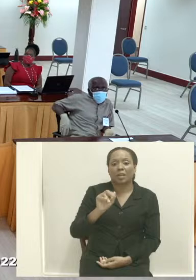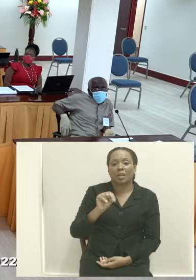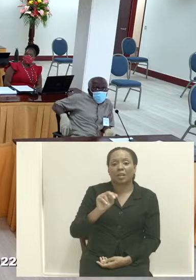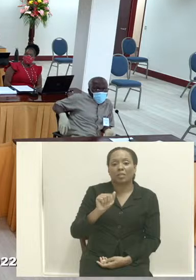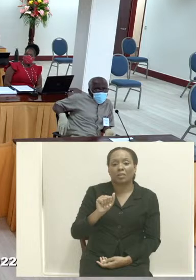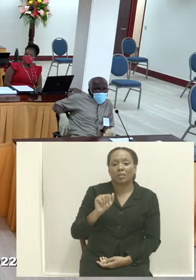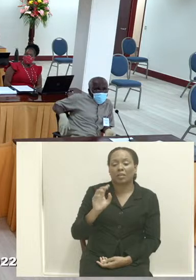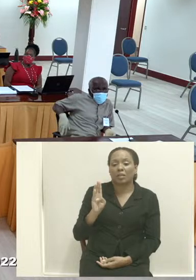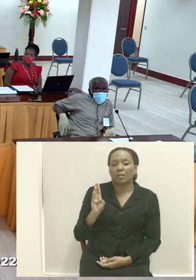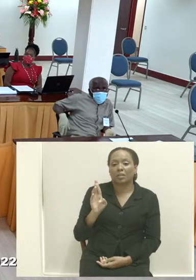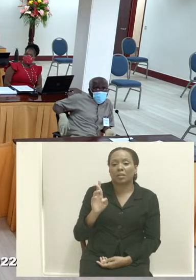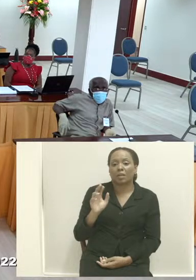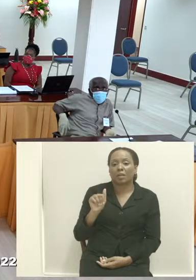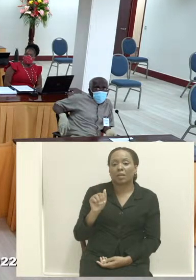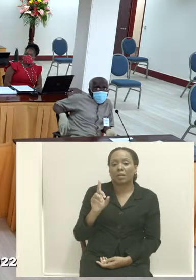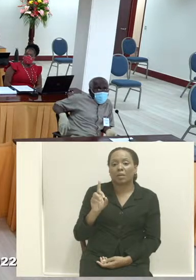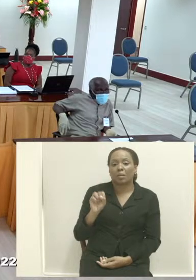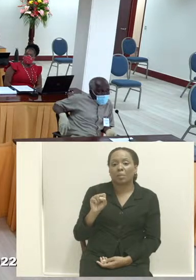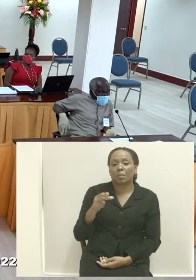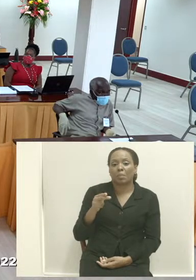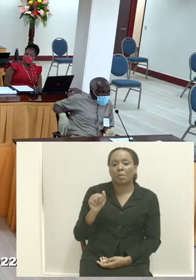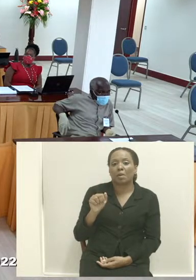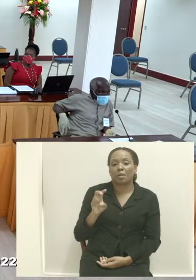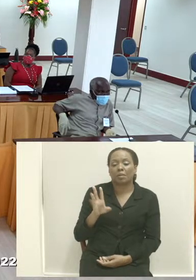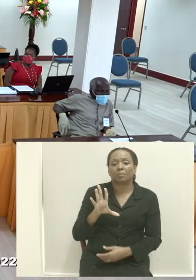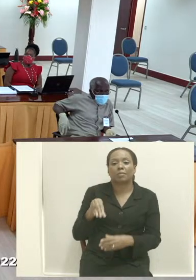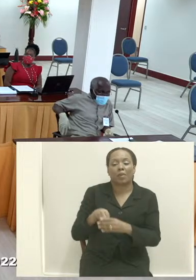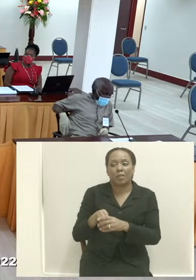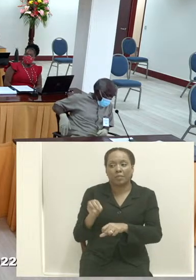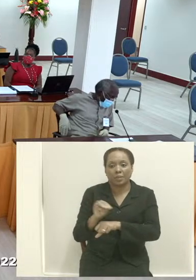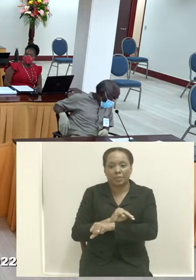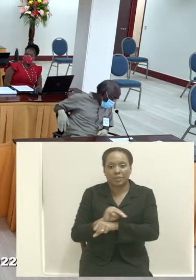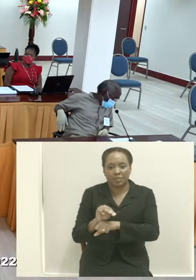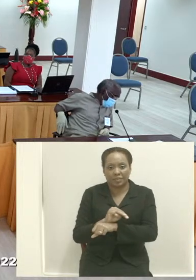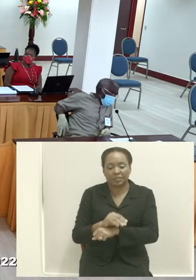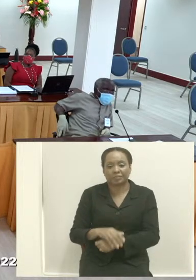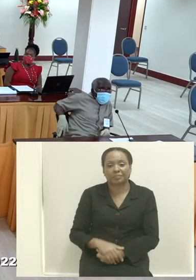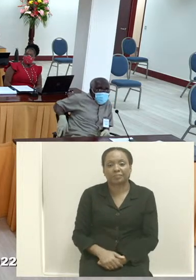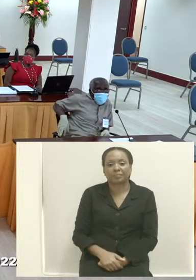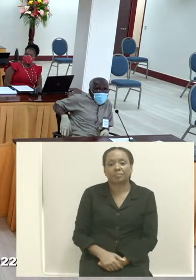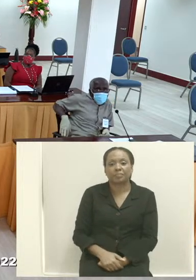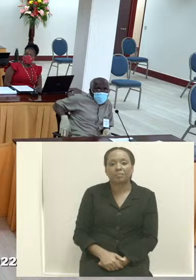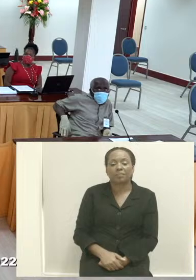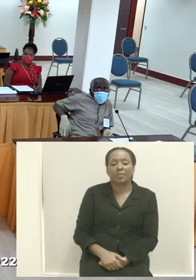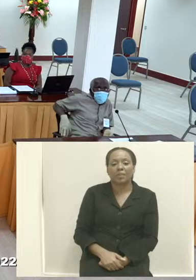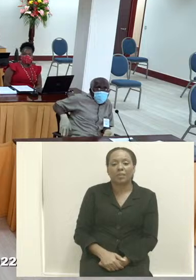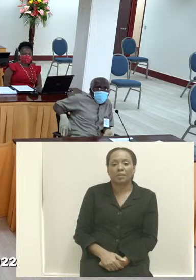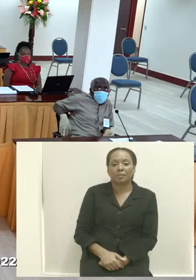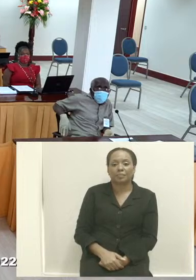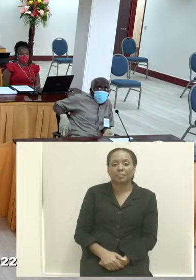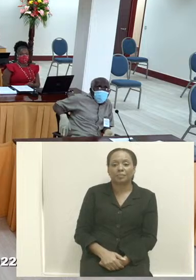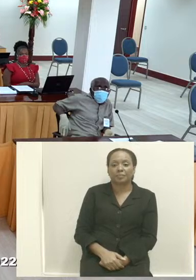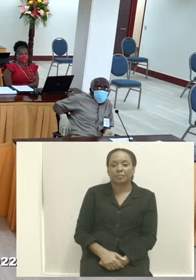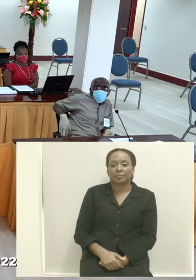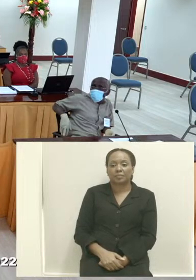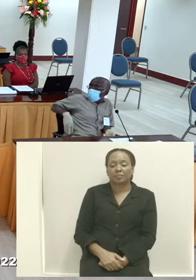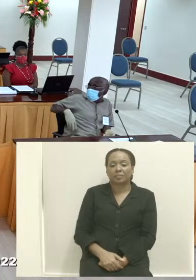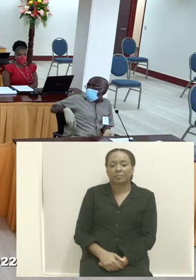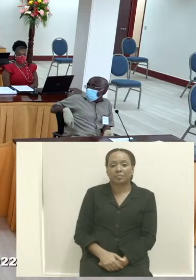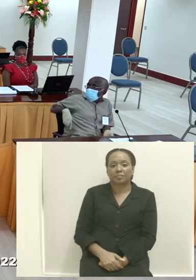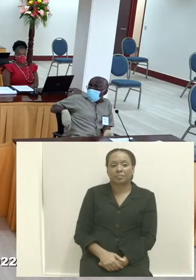As Minister would have indicated, the Division of Energy is in the first quarter of this year, financial